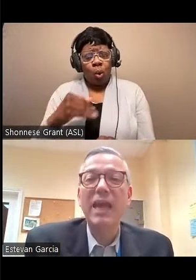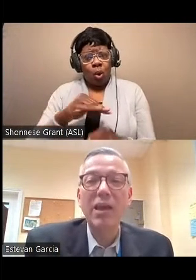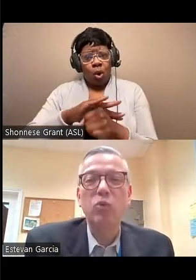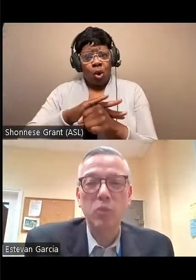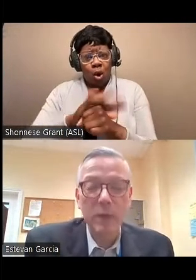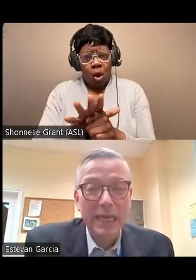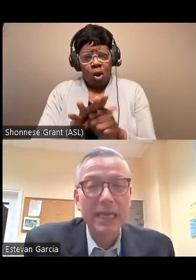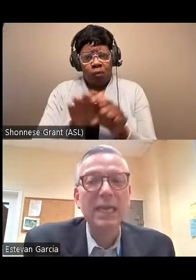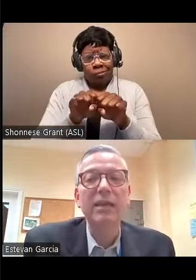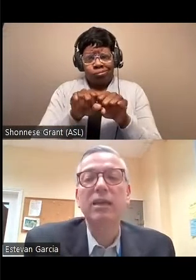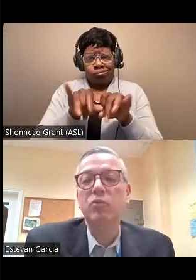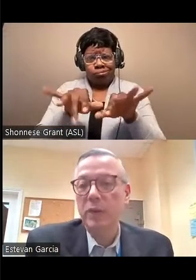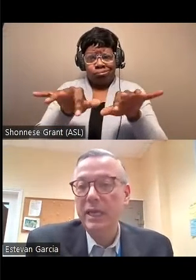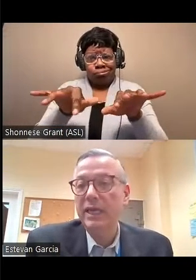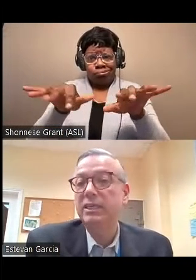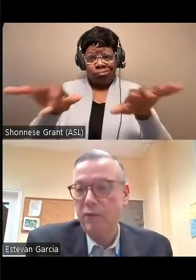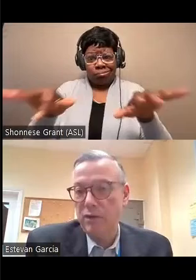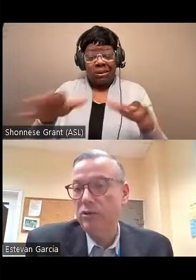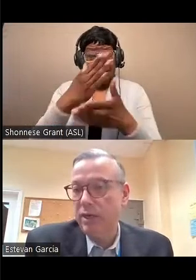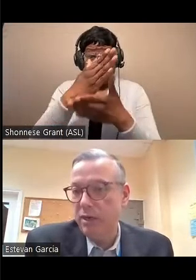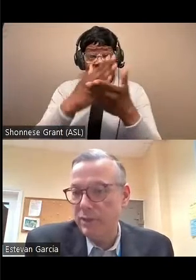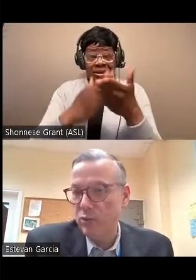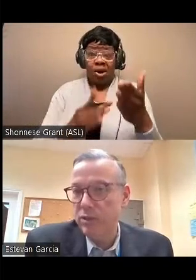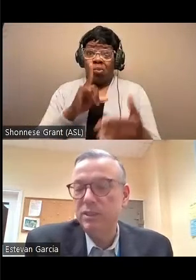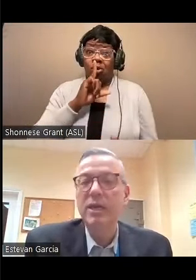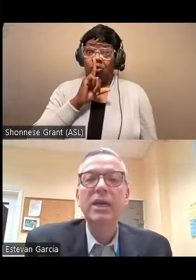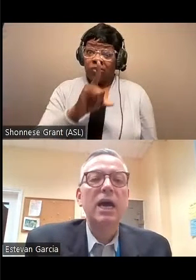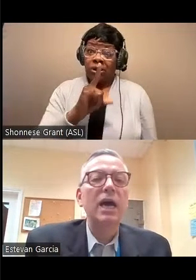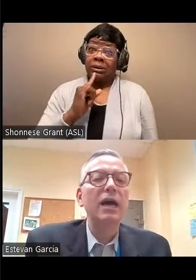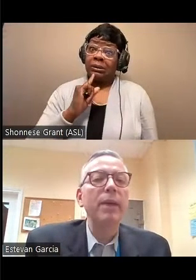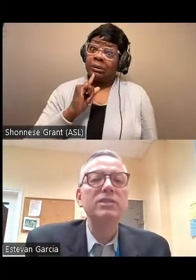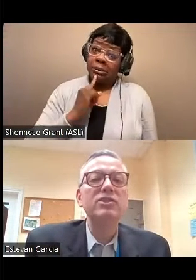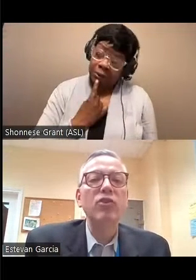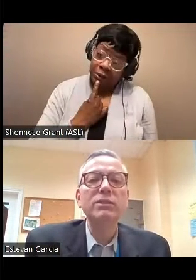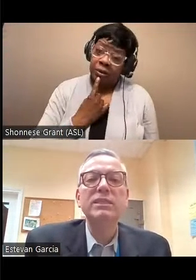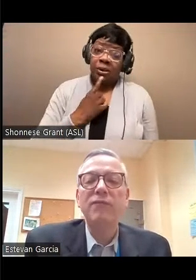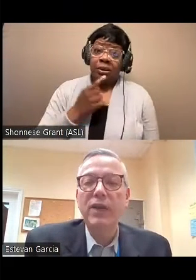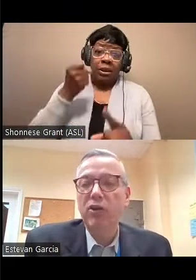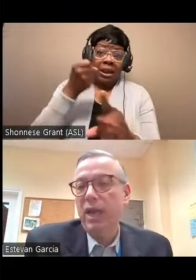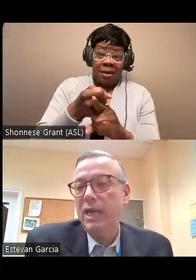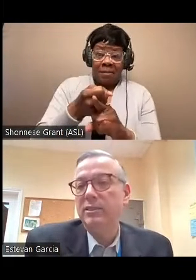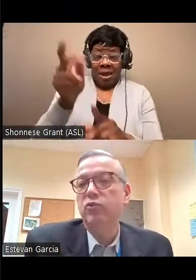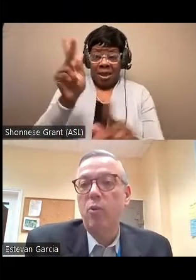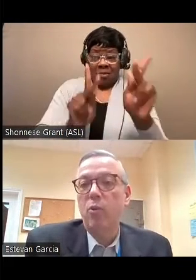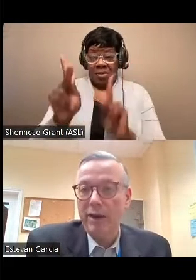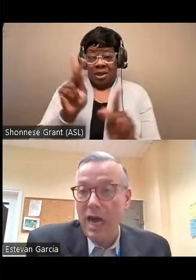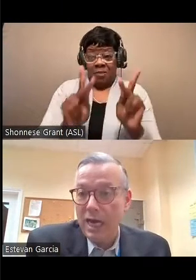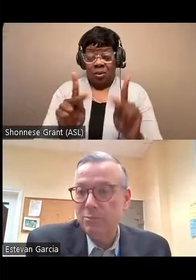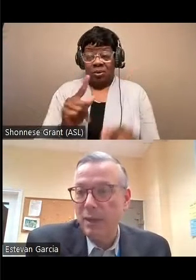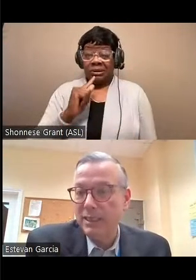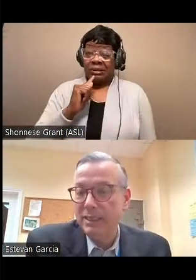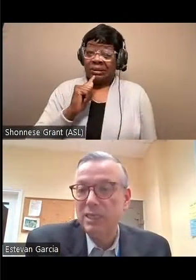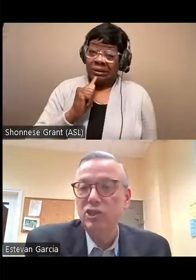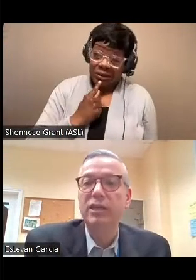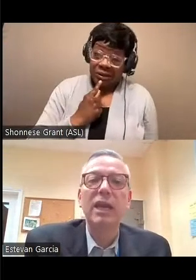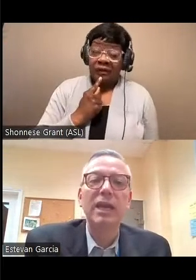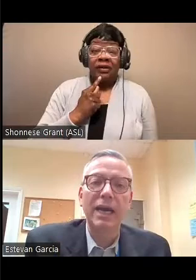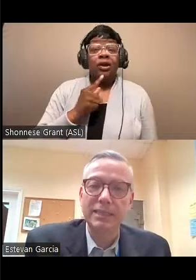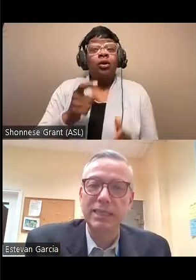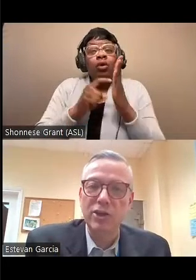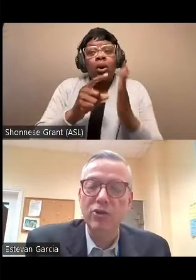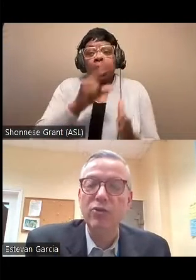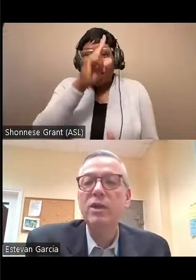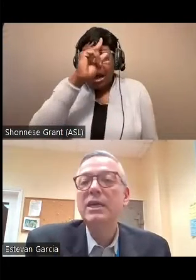infections, and they were really, really difficult on individuals. And so those severe cases requiring hospitalization